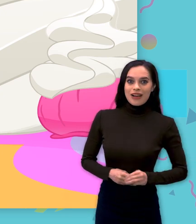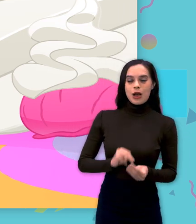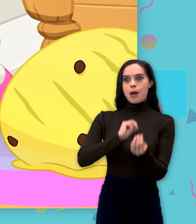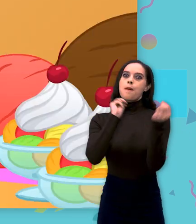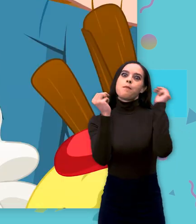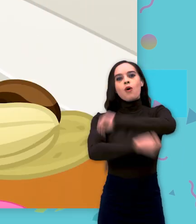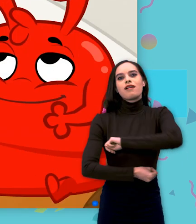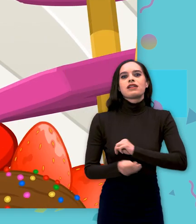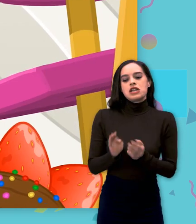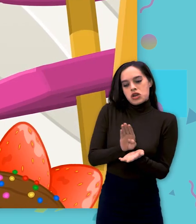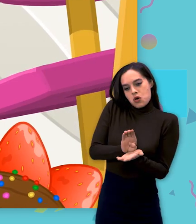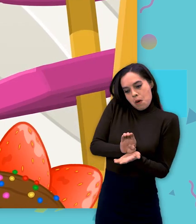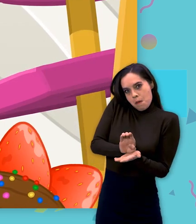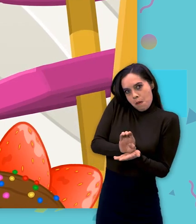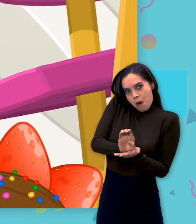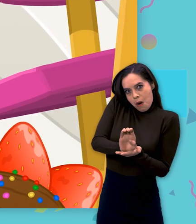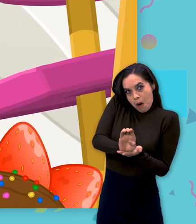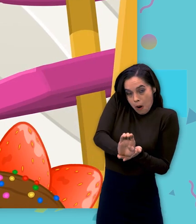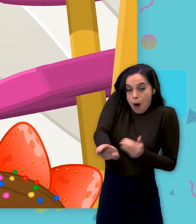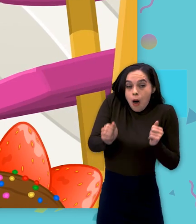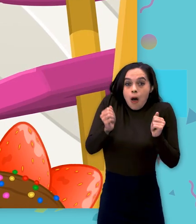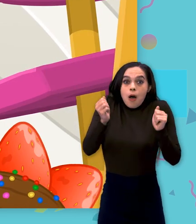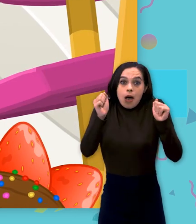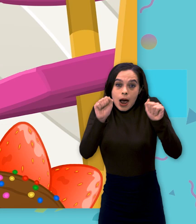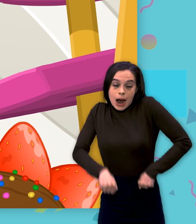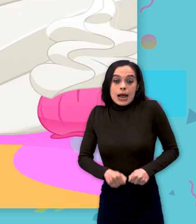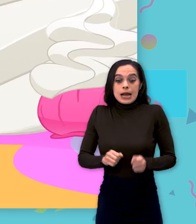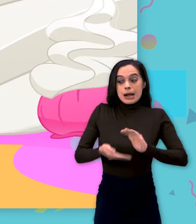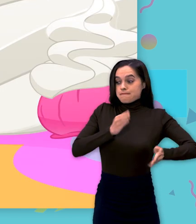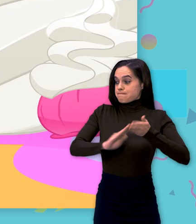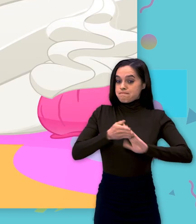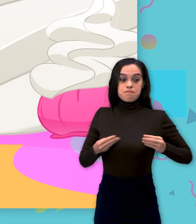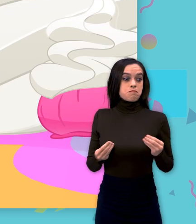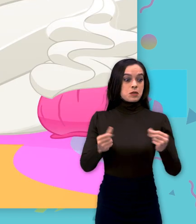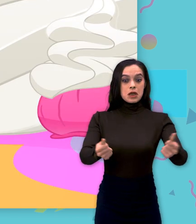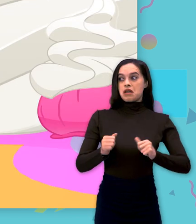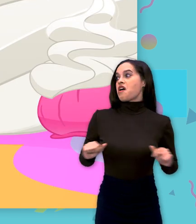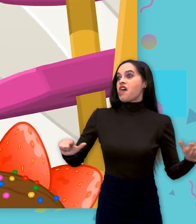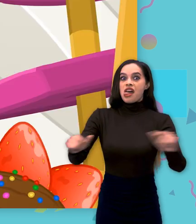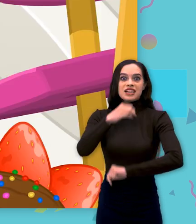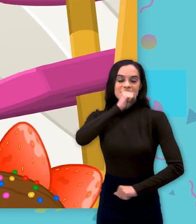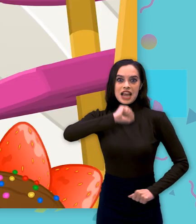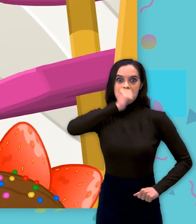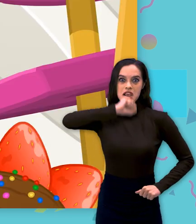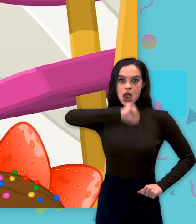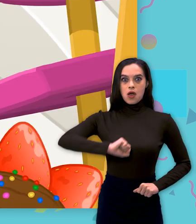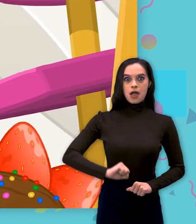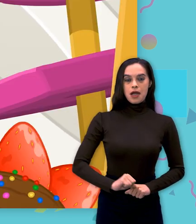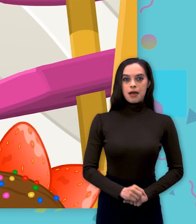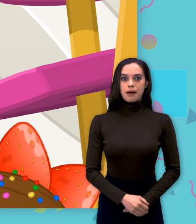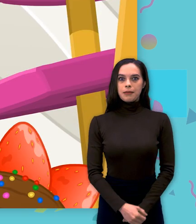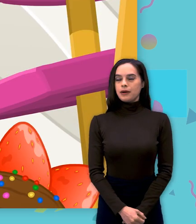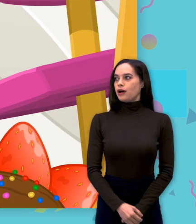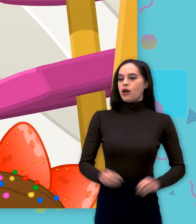Morphle, morph into a bulldozer so we can clear away all this ice cream.